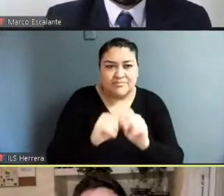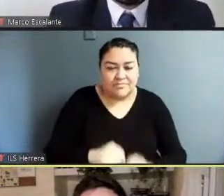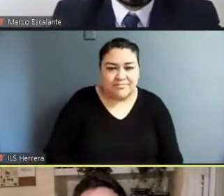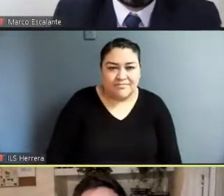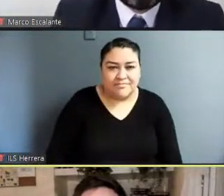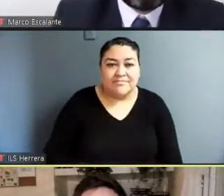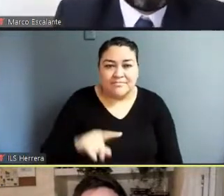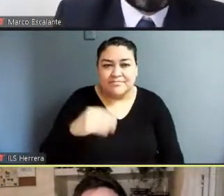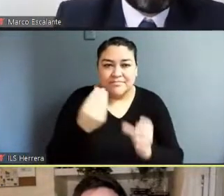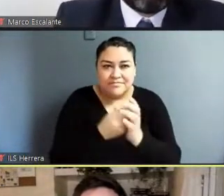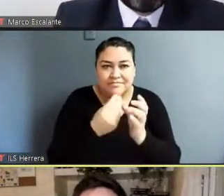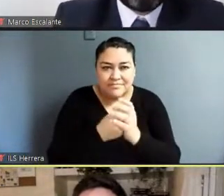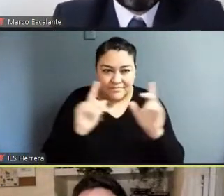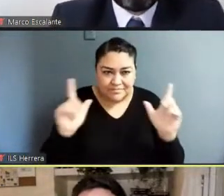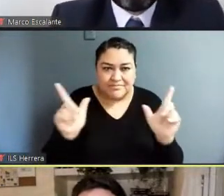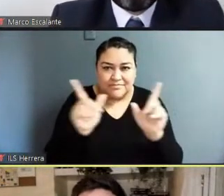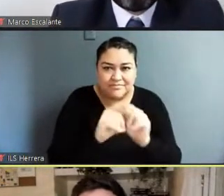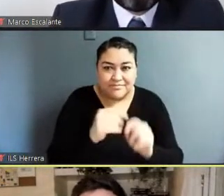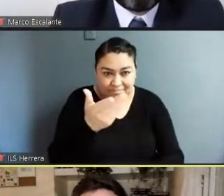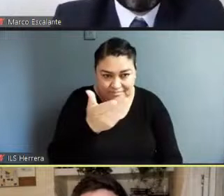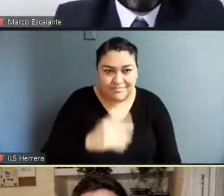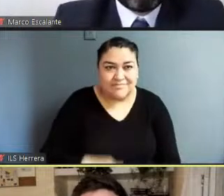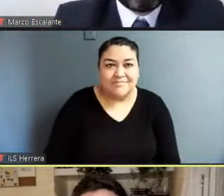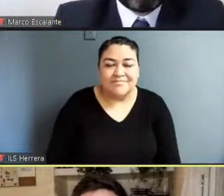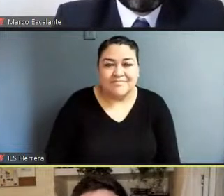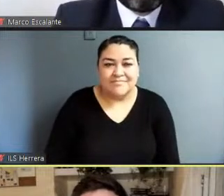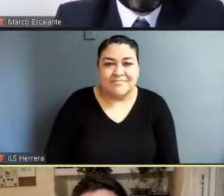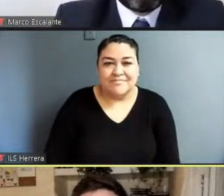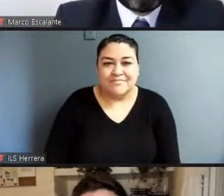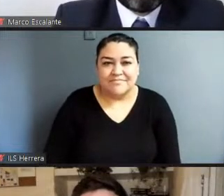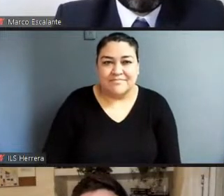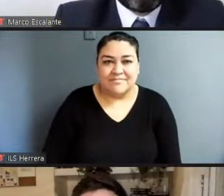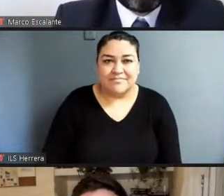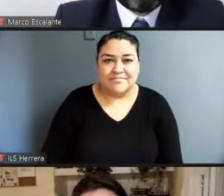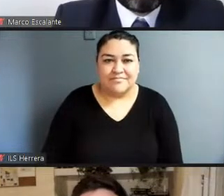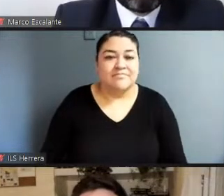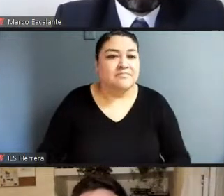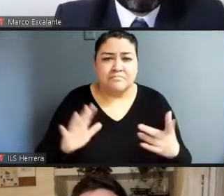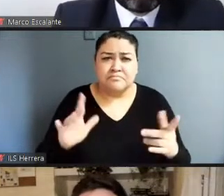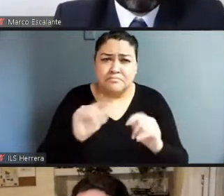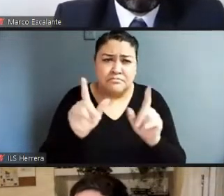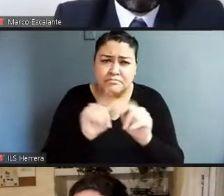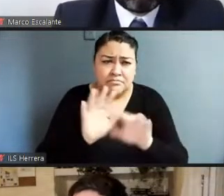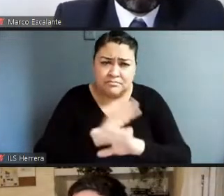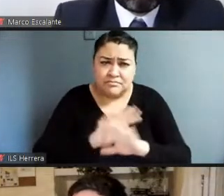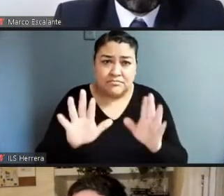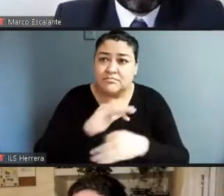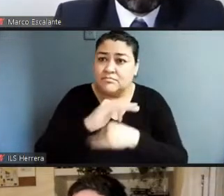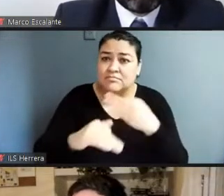to make a final comment. With this, we would close our academic session.